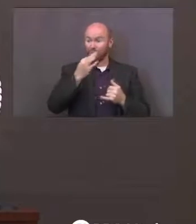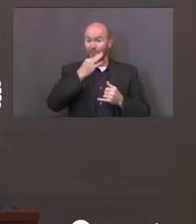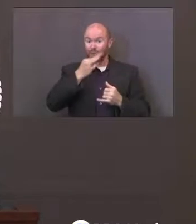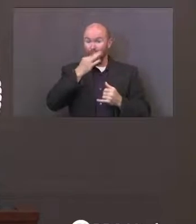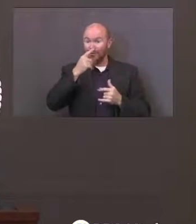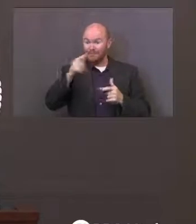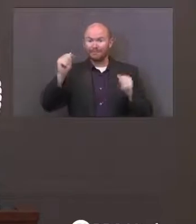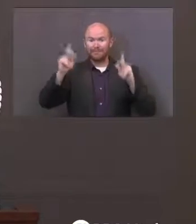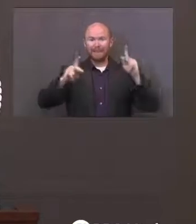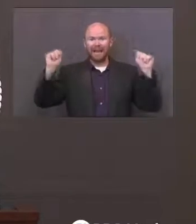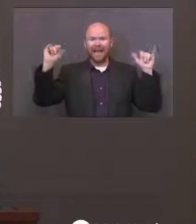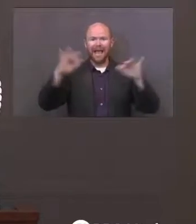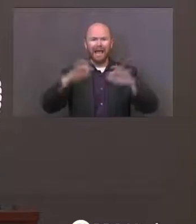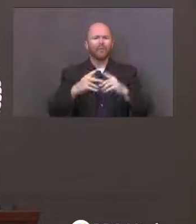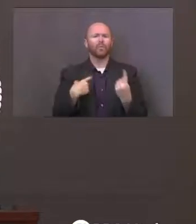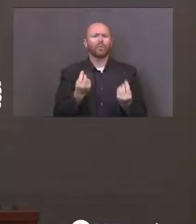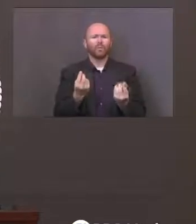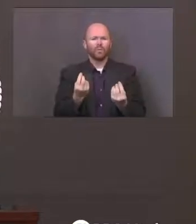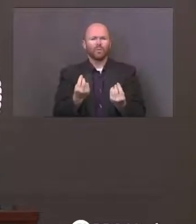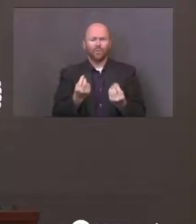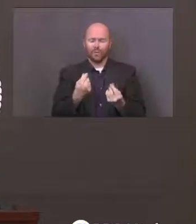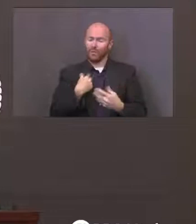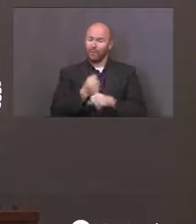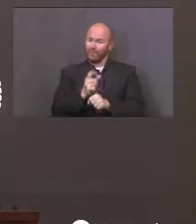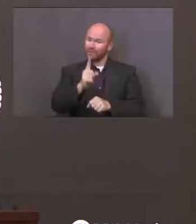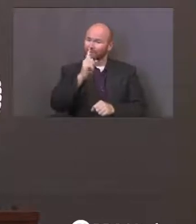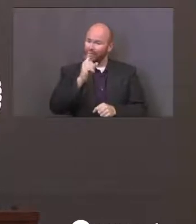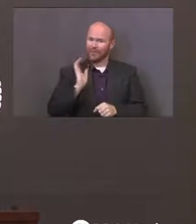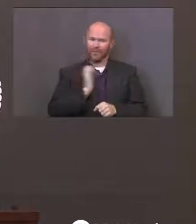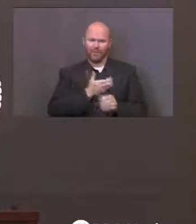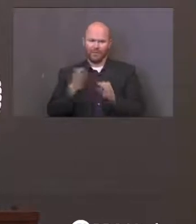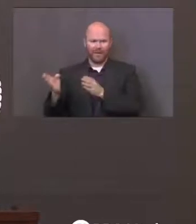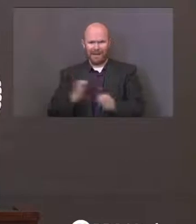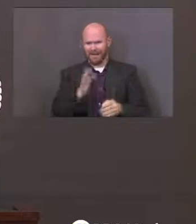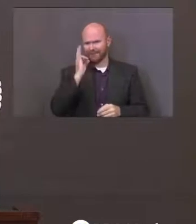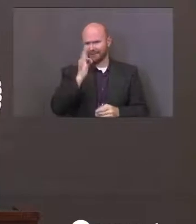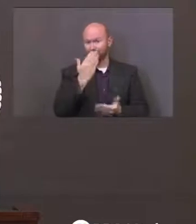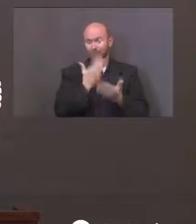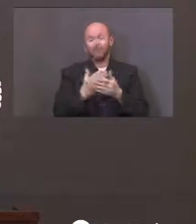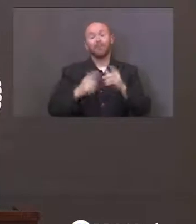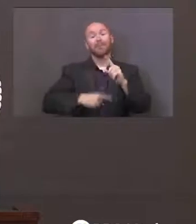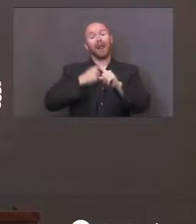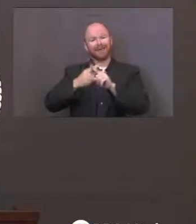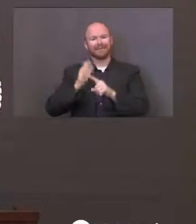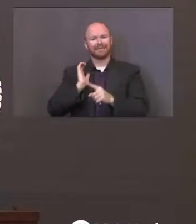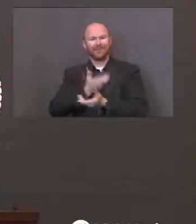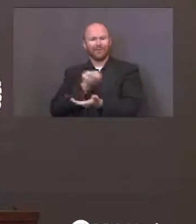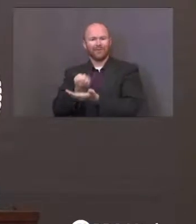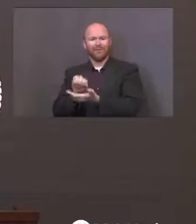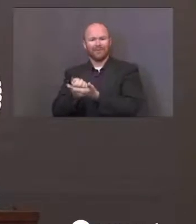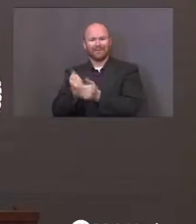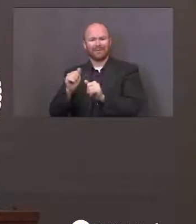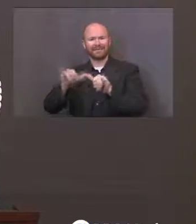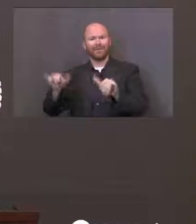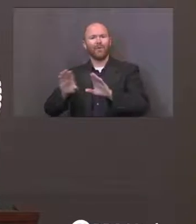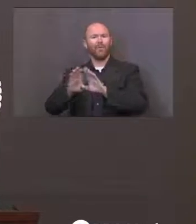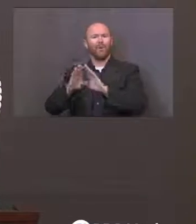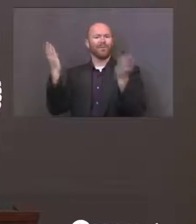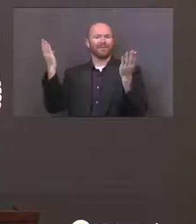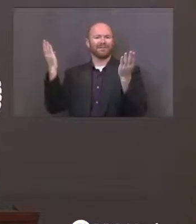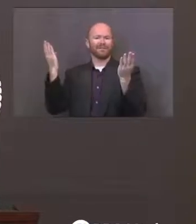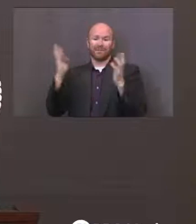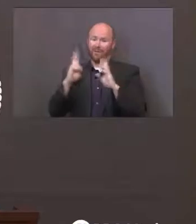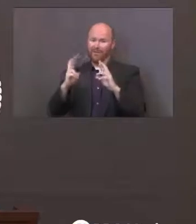public health care is appropriate and doing the best we can, and our economic health remains viable and continues to provide jobs and